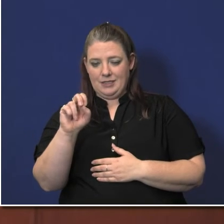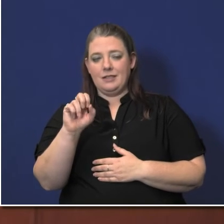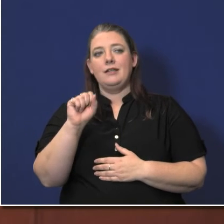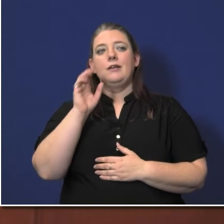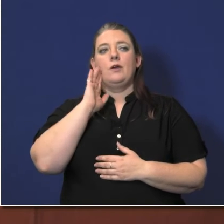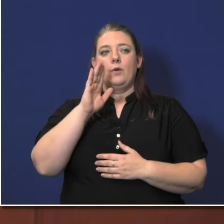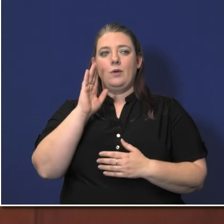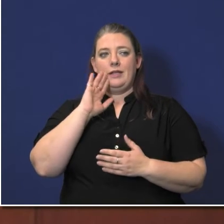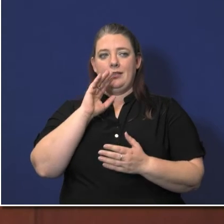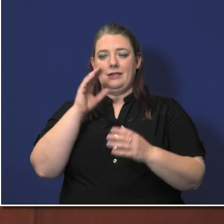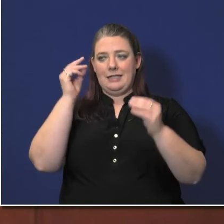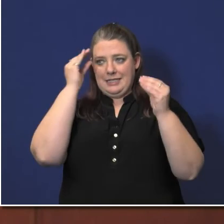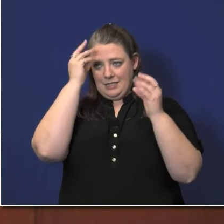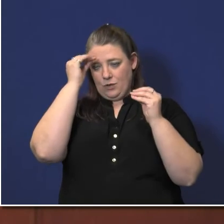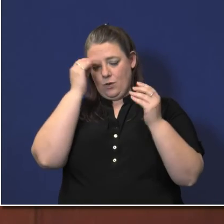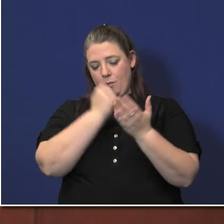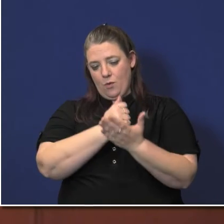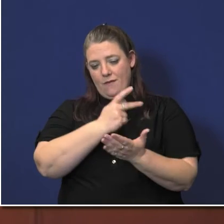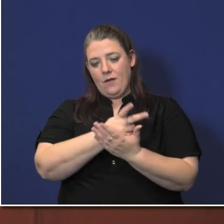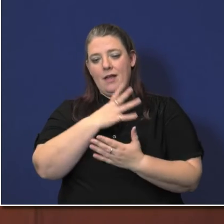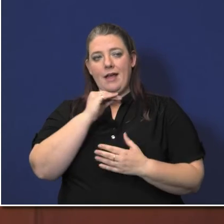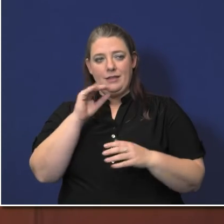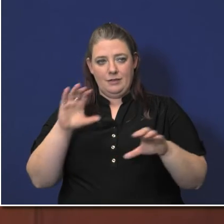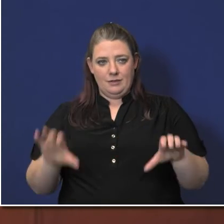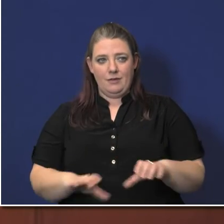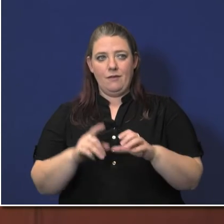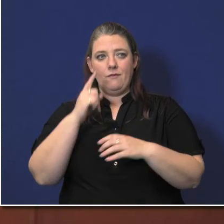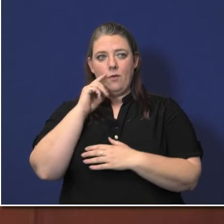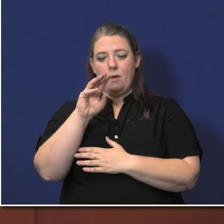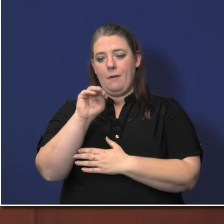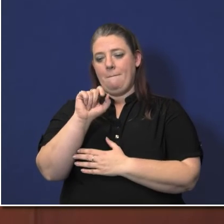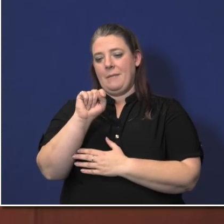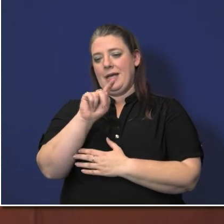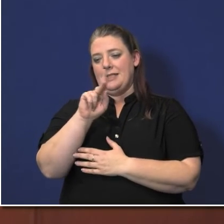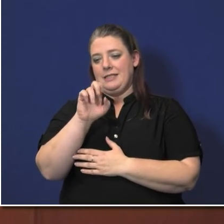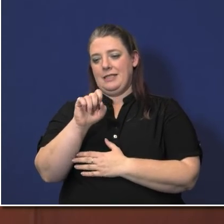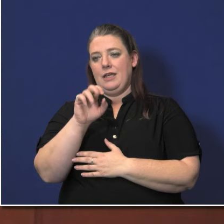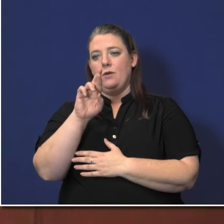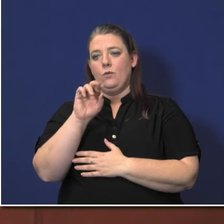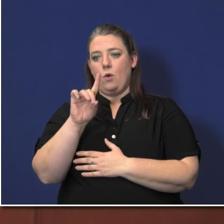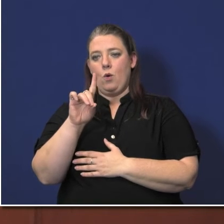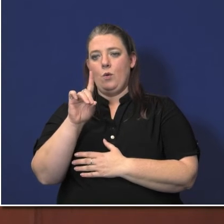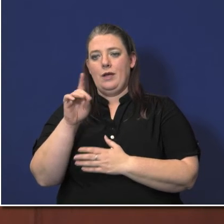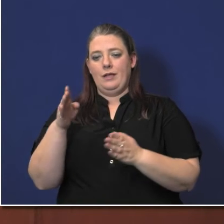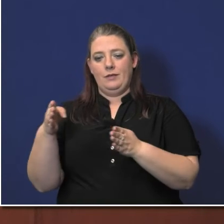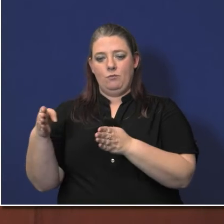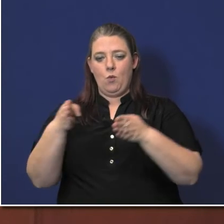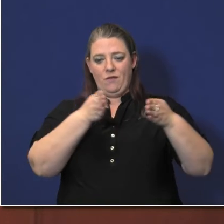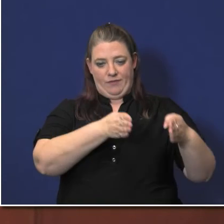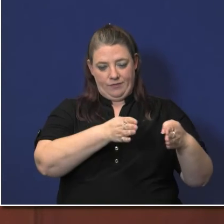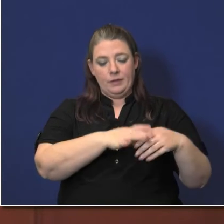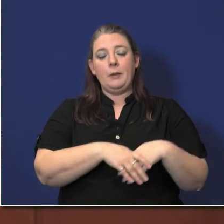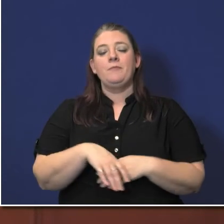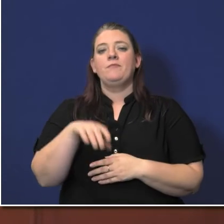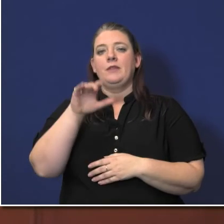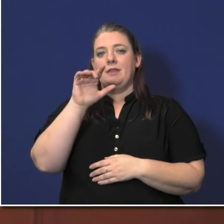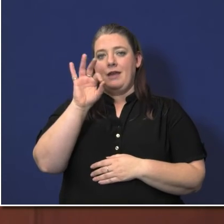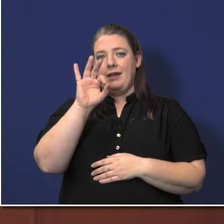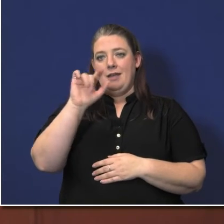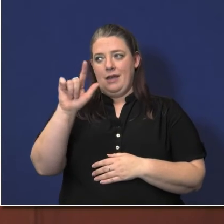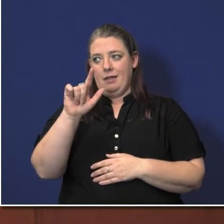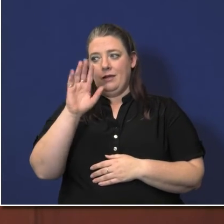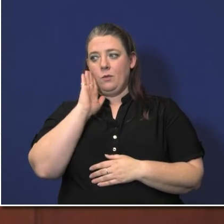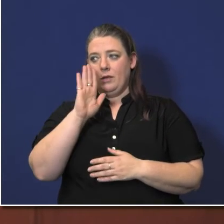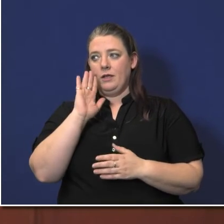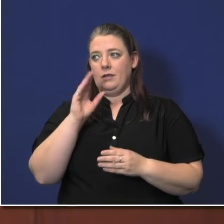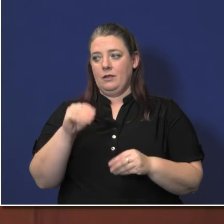approval and execution of the plat for Matsky Road realignment. 9L, the board will consider granting a